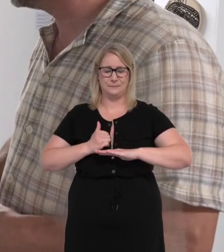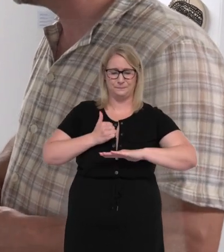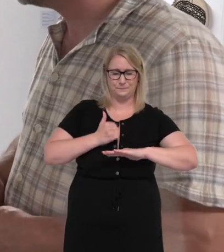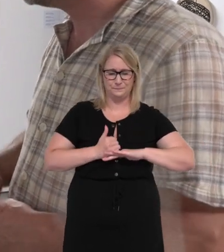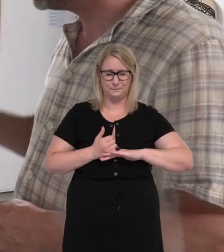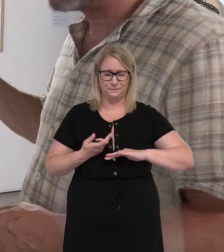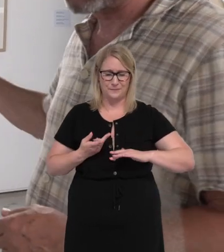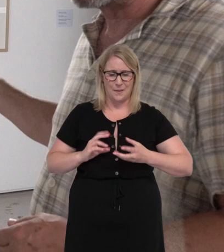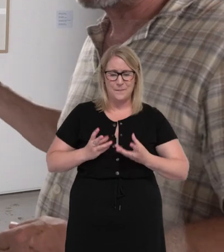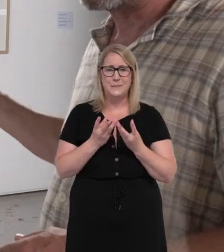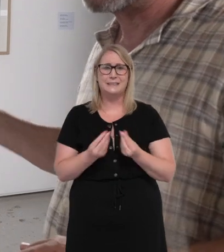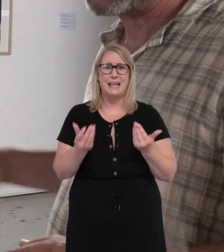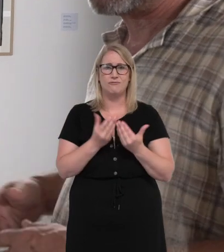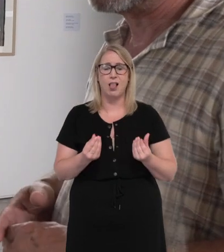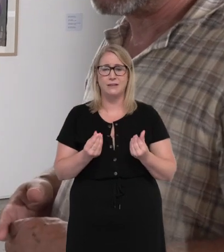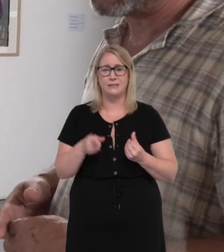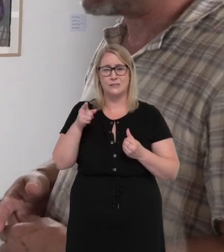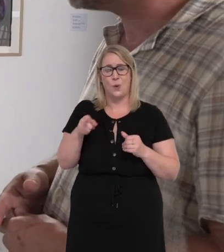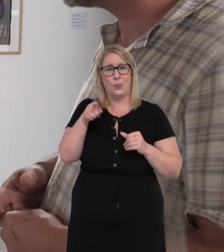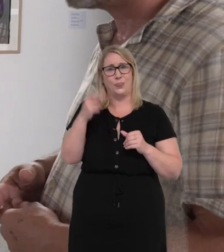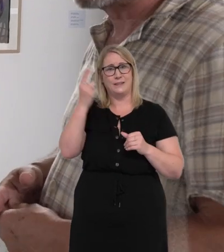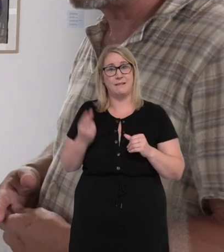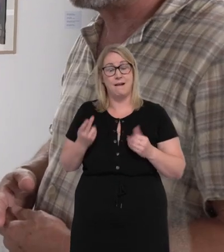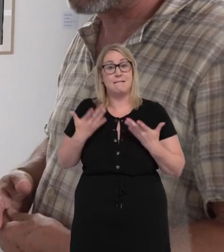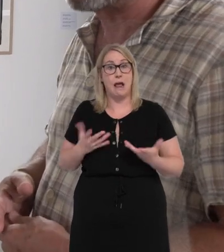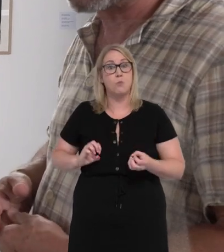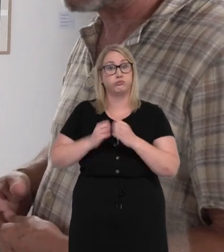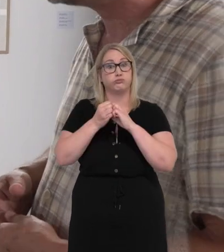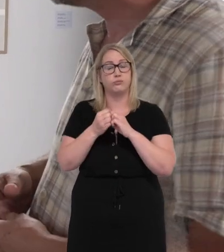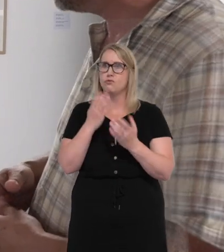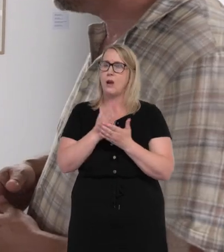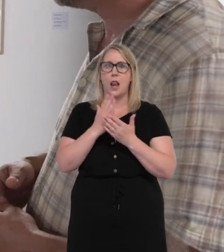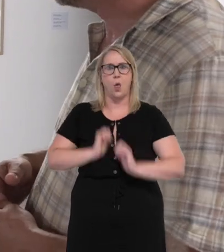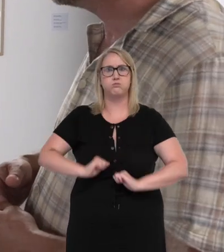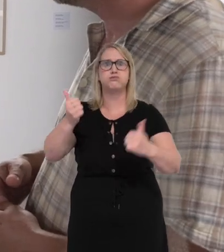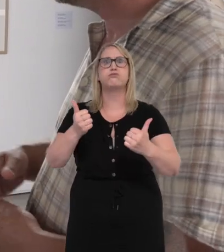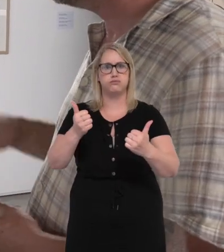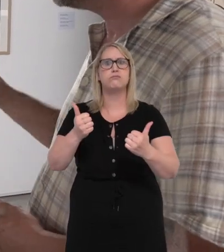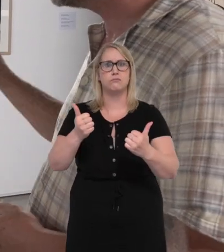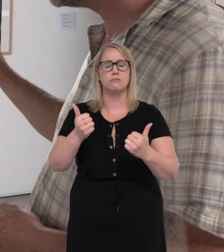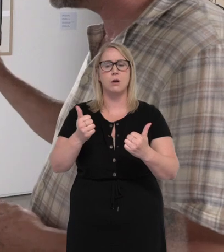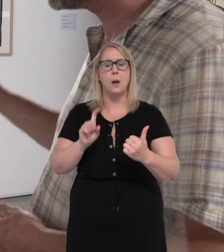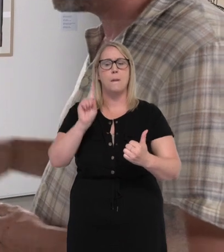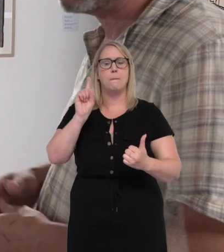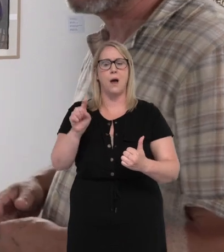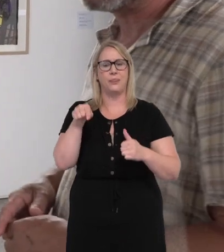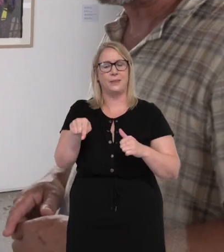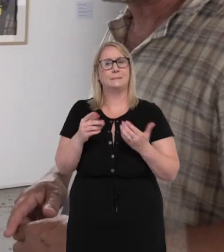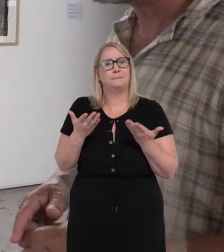materials, and this is what he's producing now. Still producing prolifically, and this is